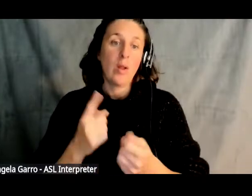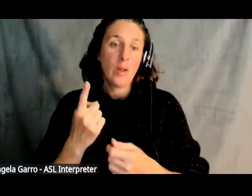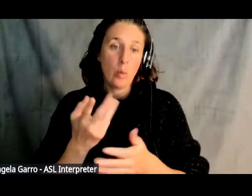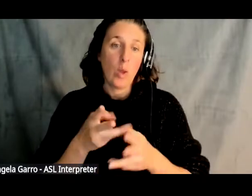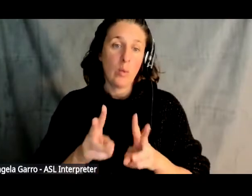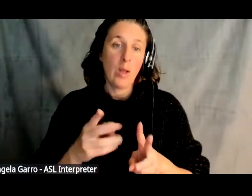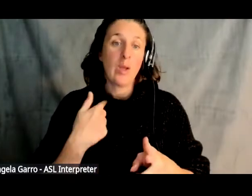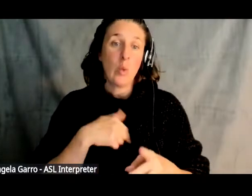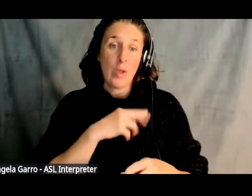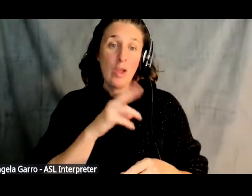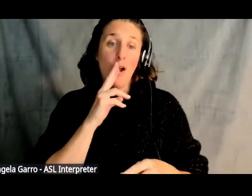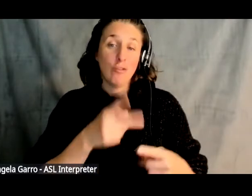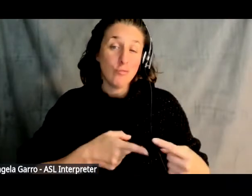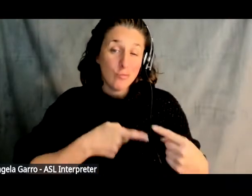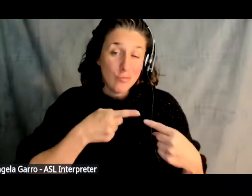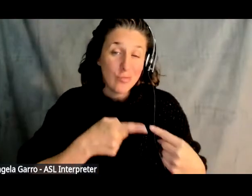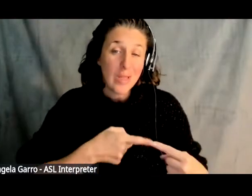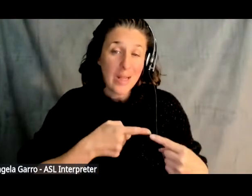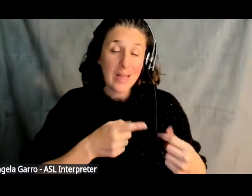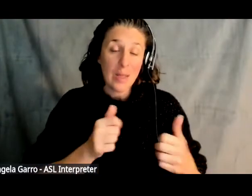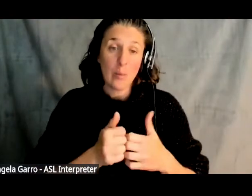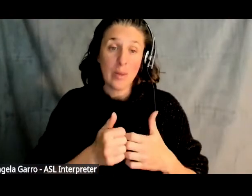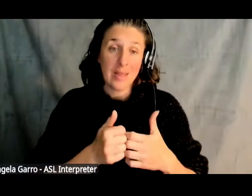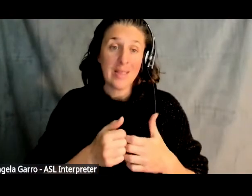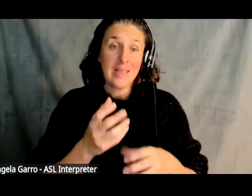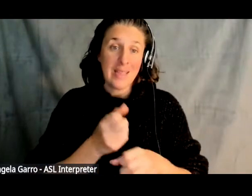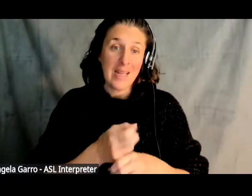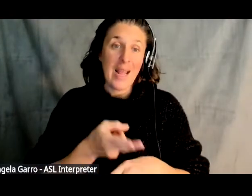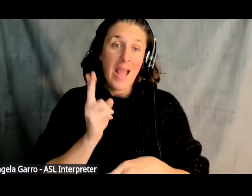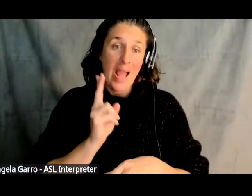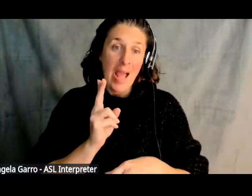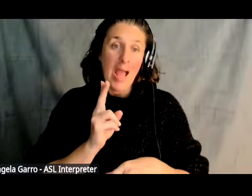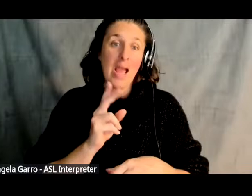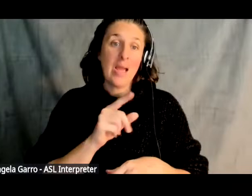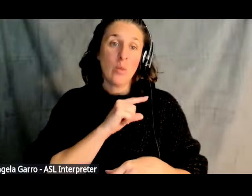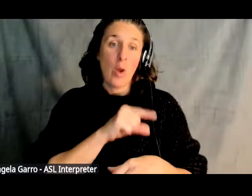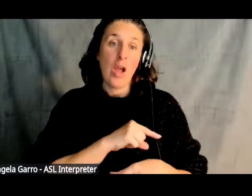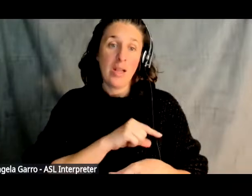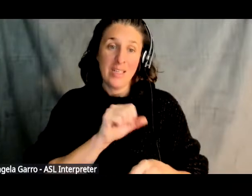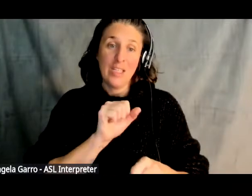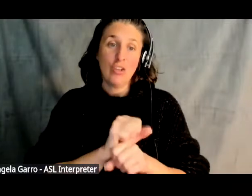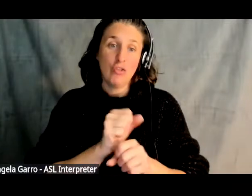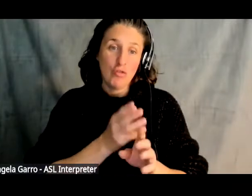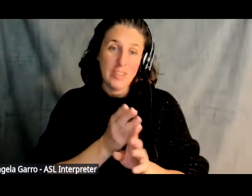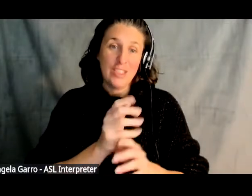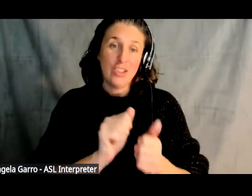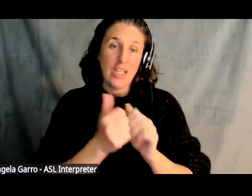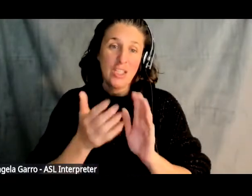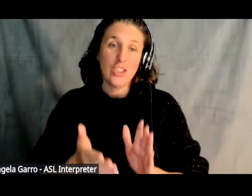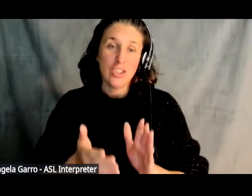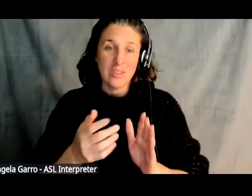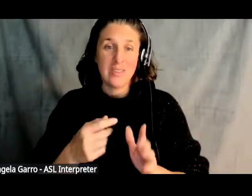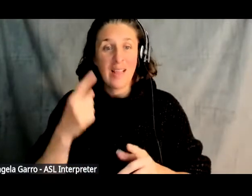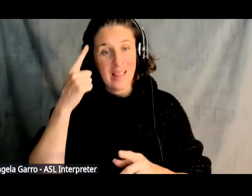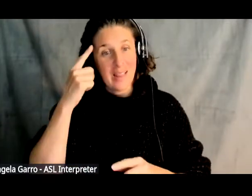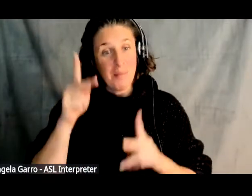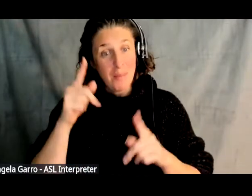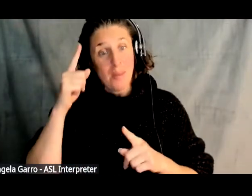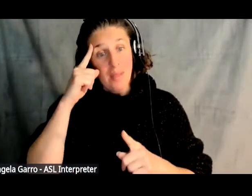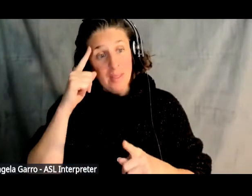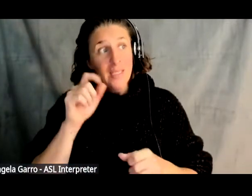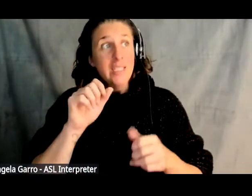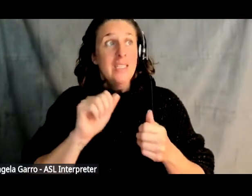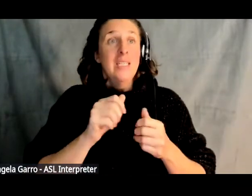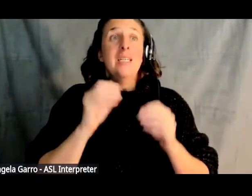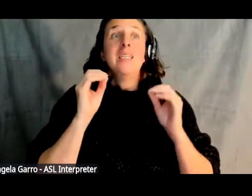we're struggling with getting high quality career changers. That's a challenge, right? People think teaching is easy. It's really hard. And